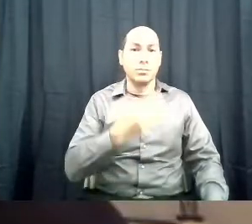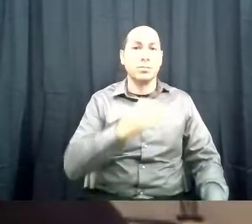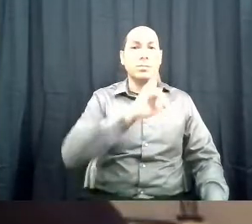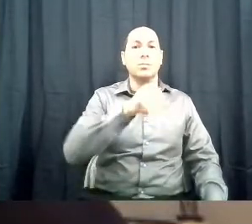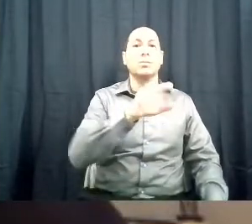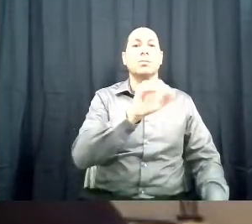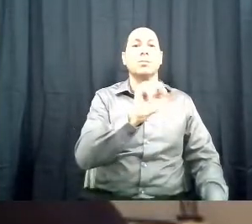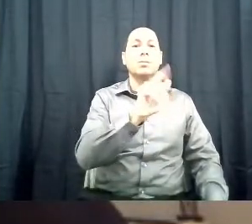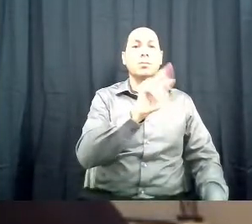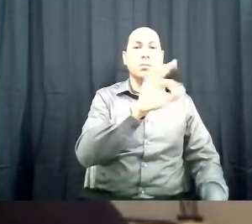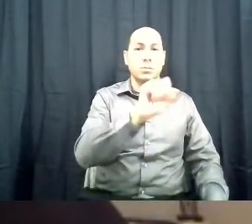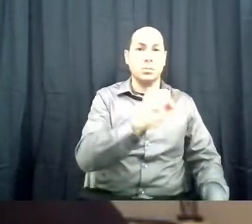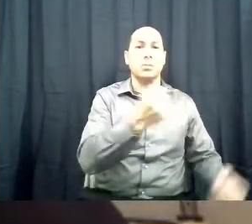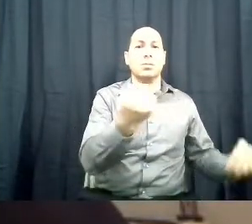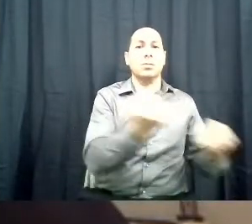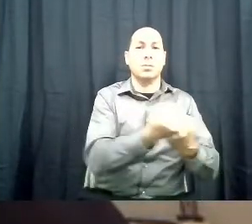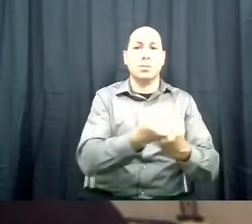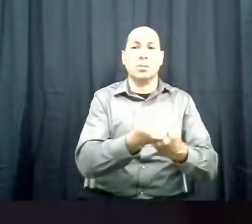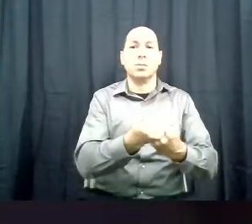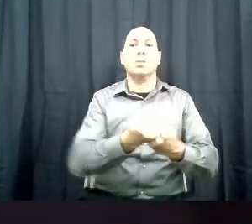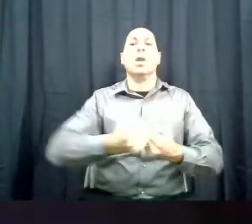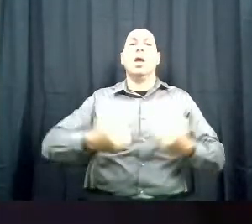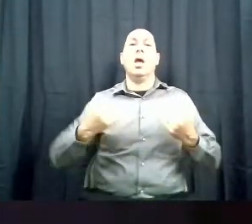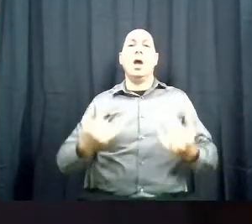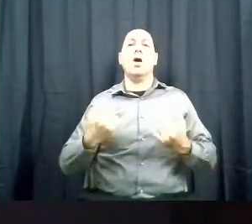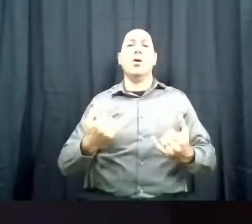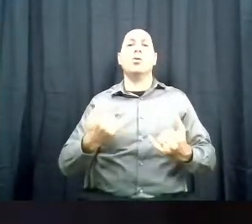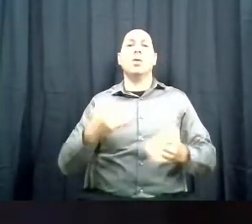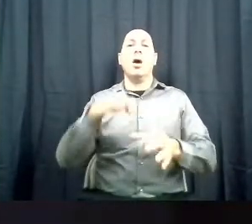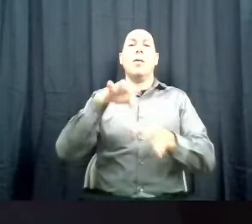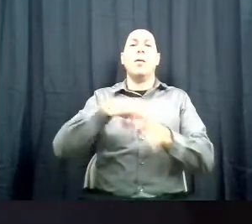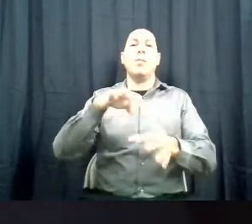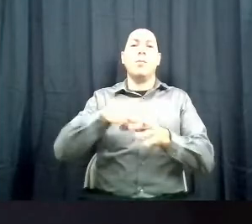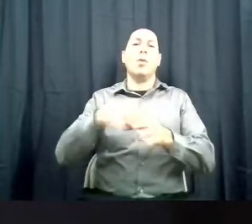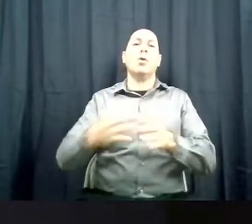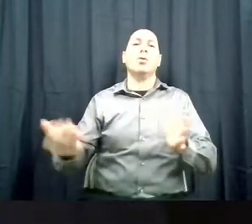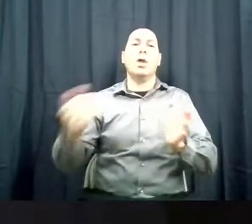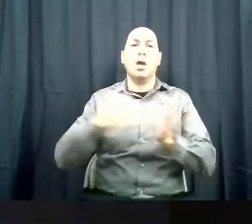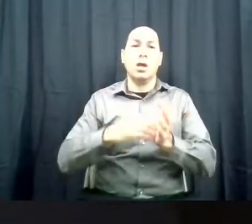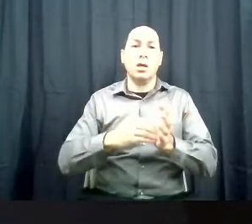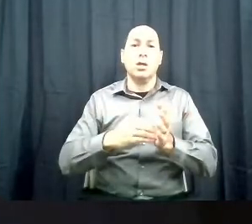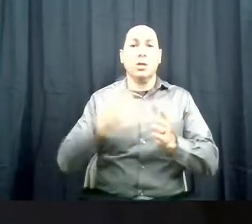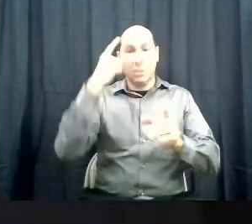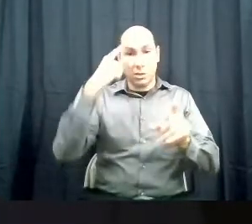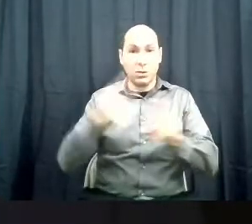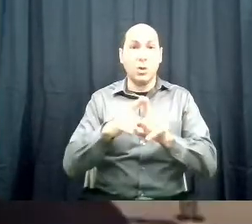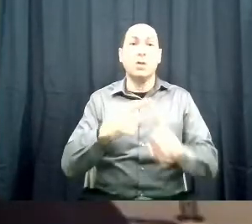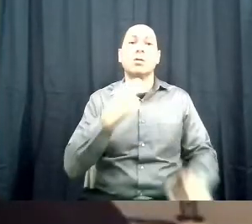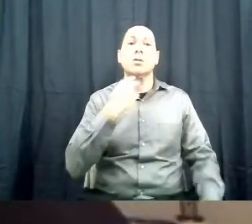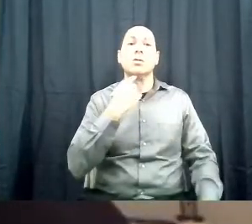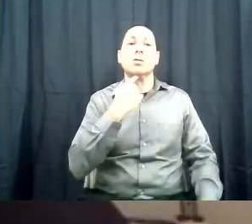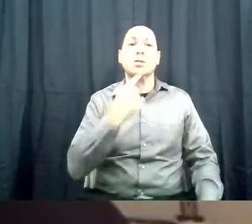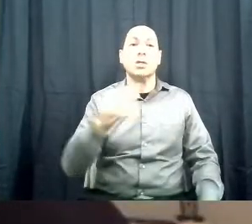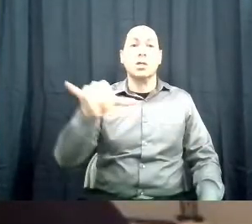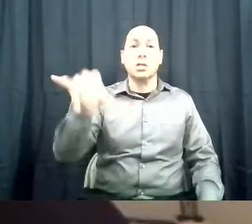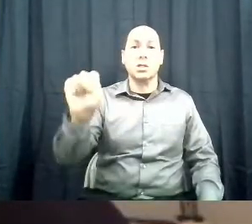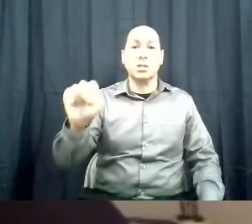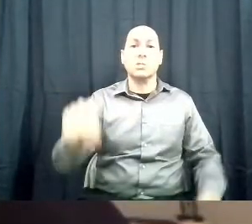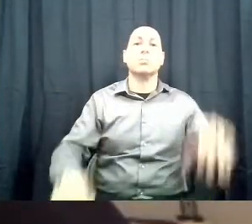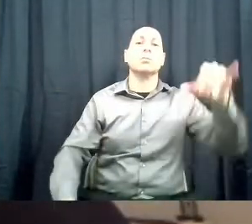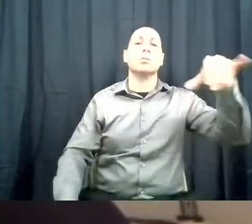Justin. We'll have a vote again. All in favor, say yes. Yes.